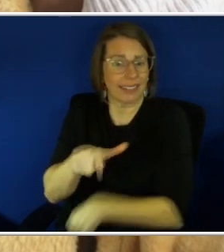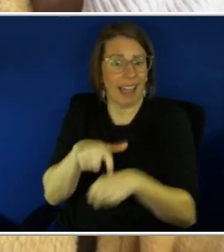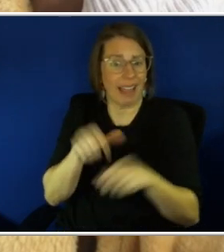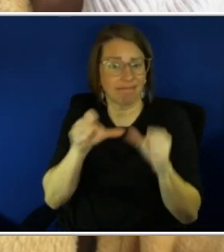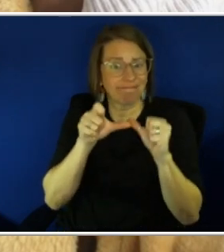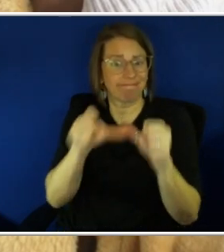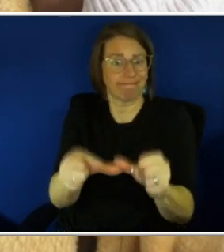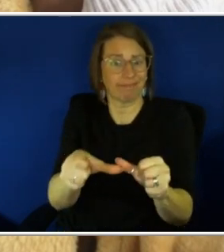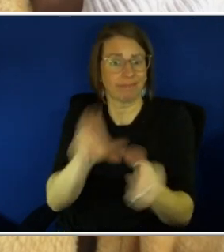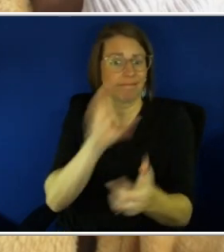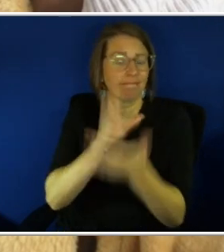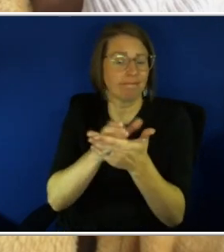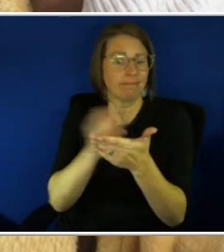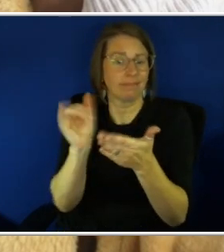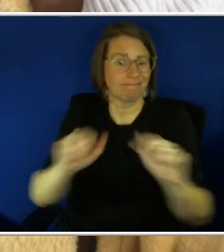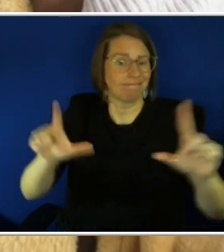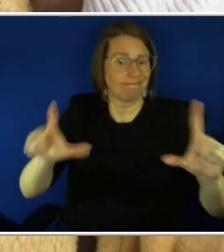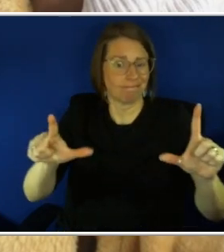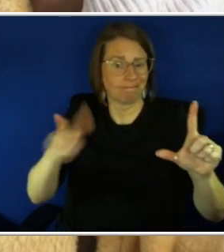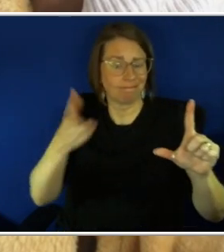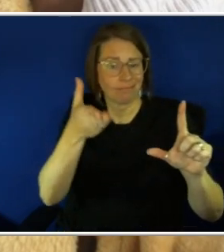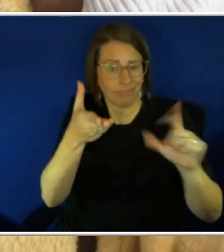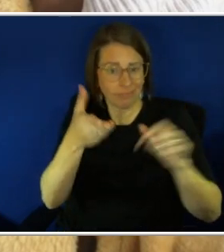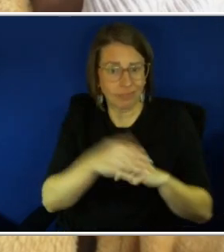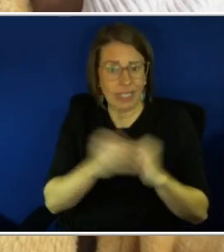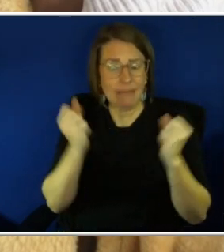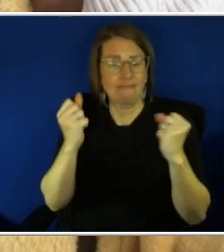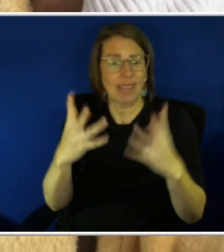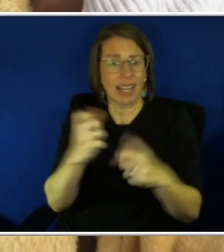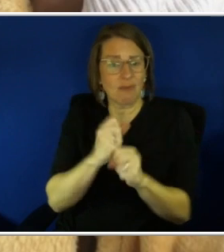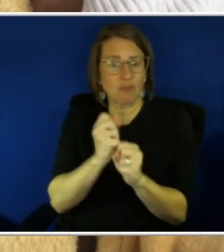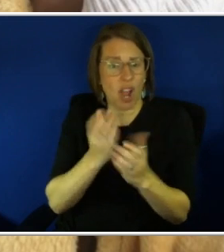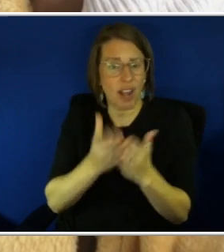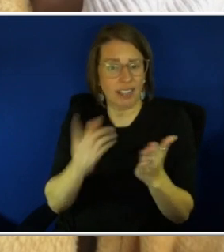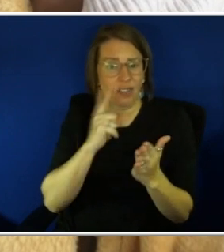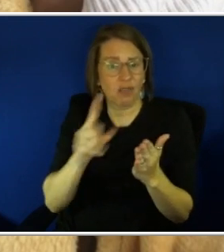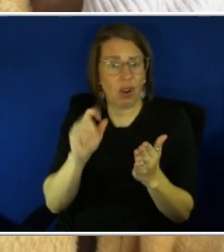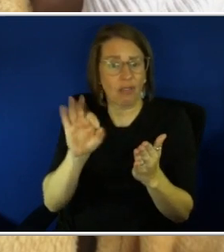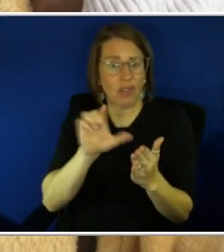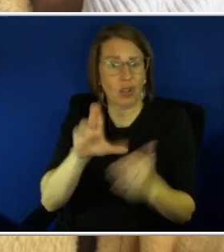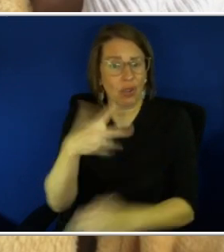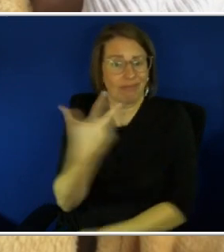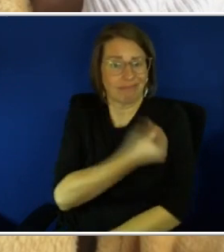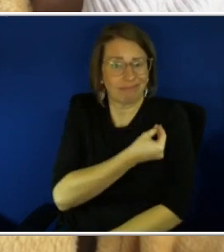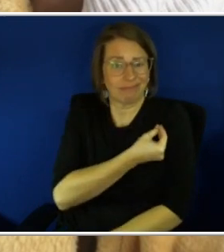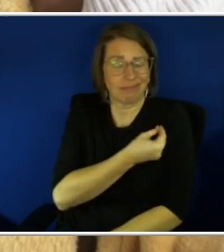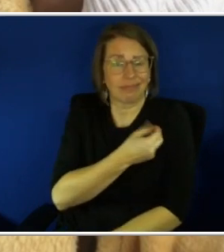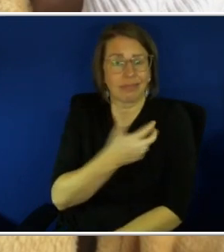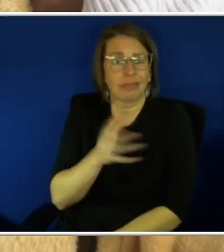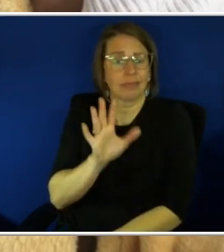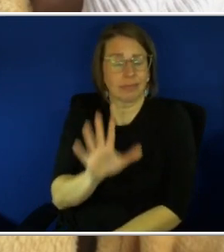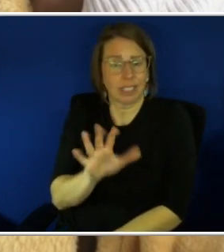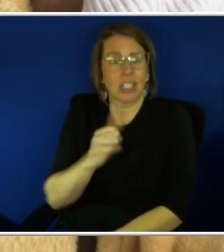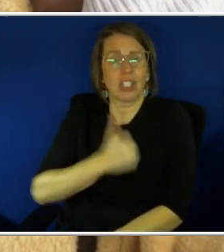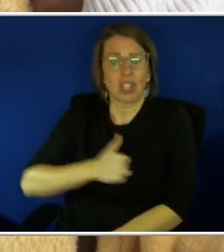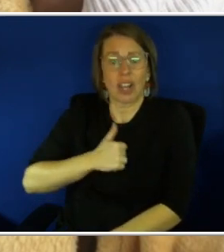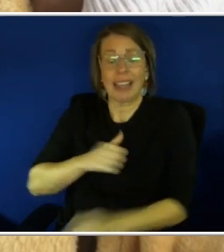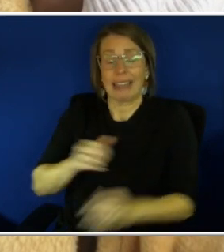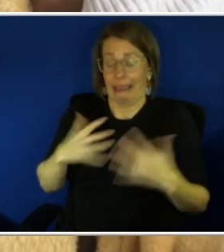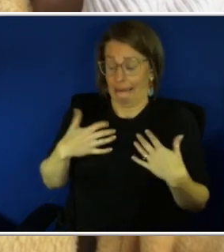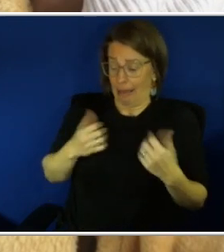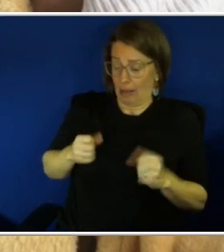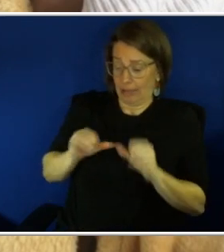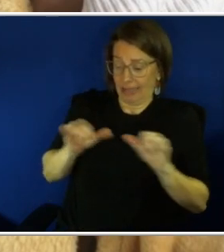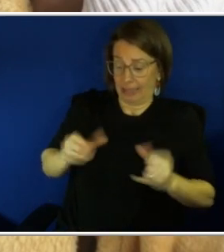infographic also showing that there are many products for influenza vaccine. The health department, the health system here, we